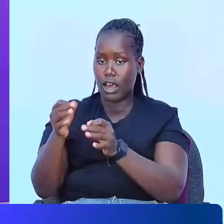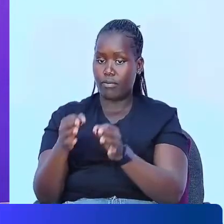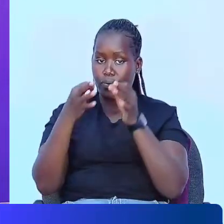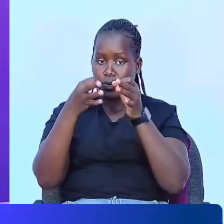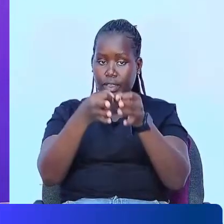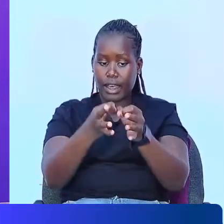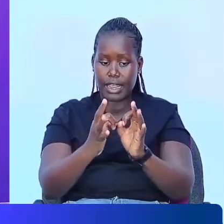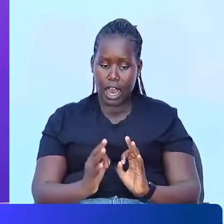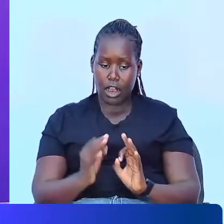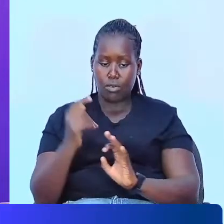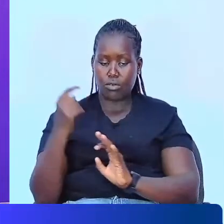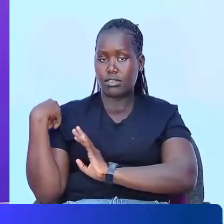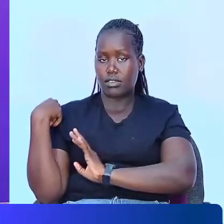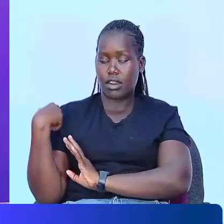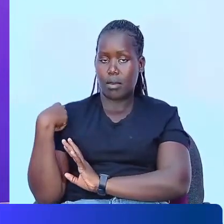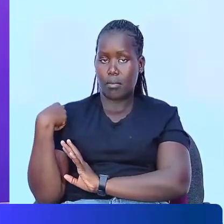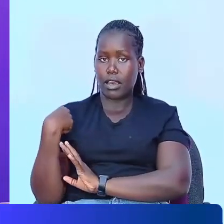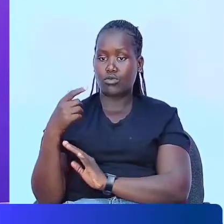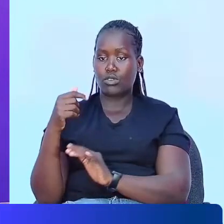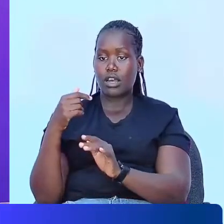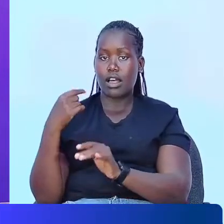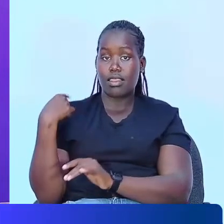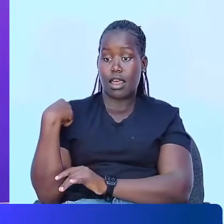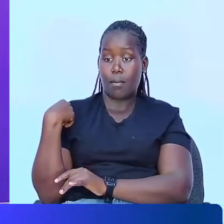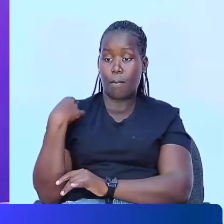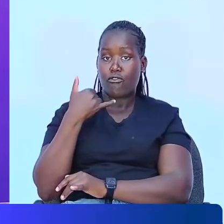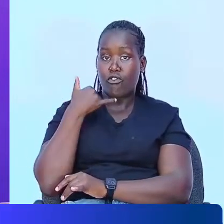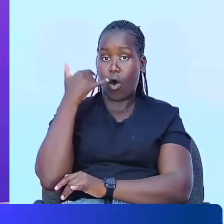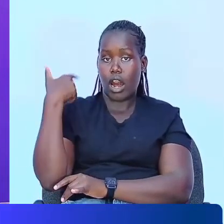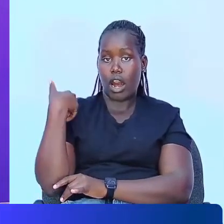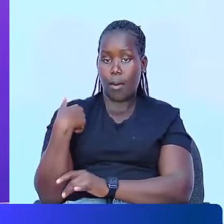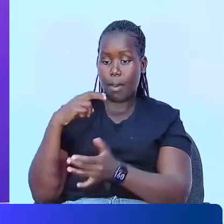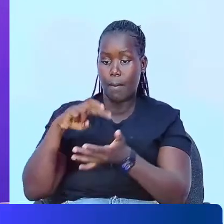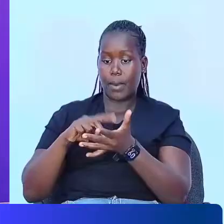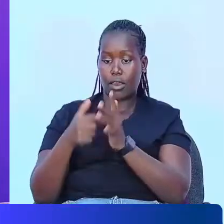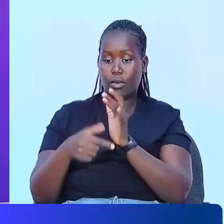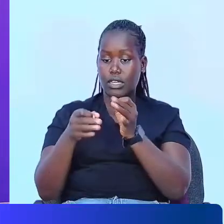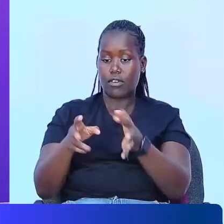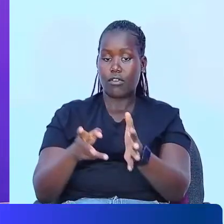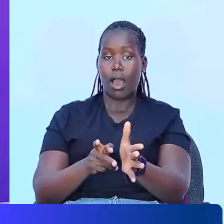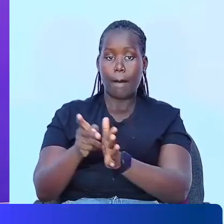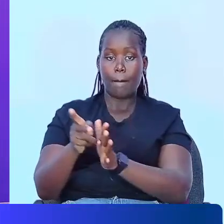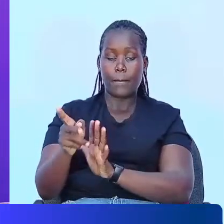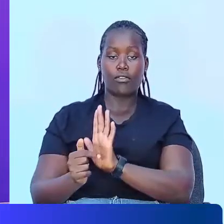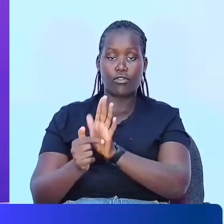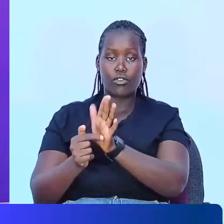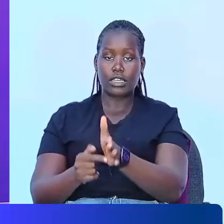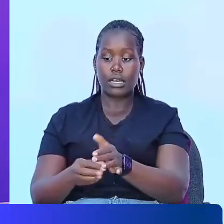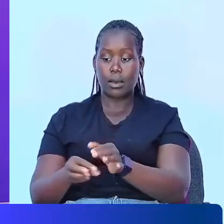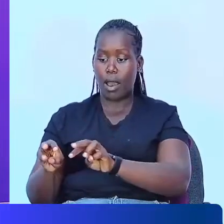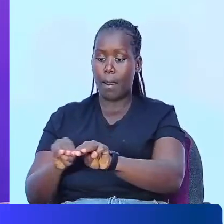than one mobile number. So that means that if I'm paying, for example, I'm